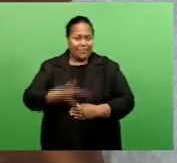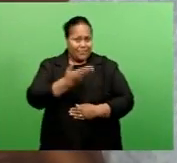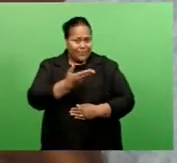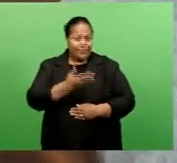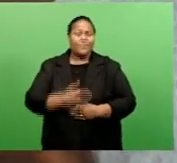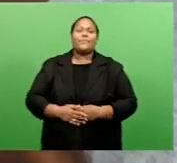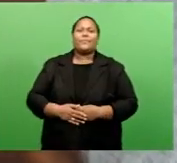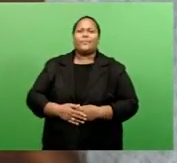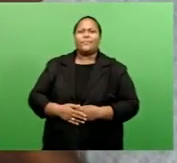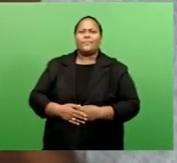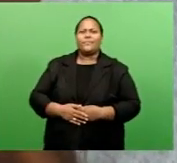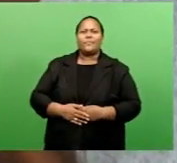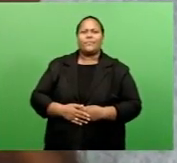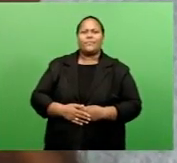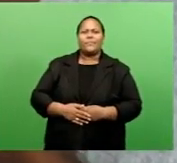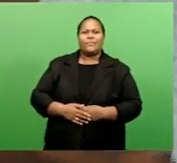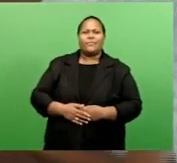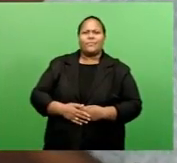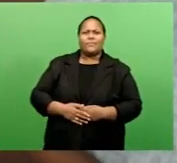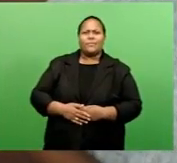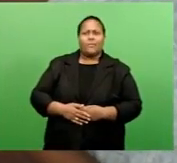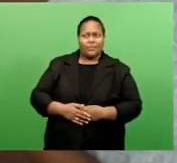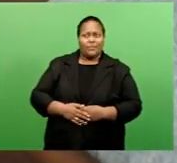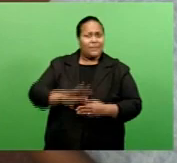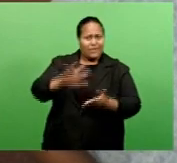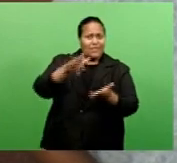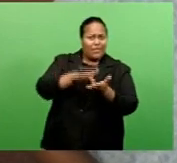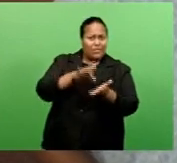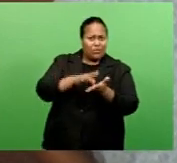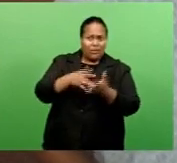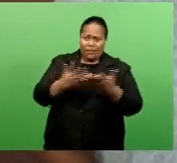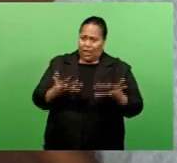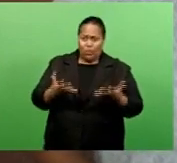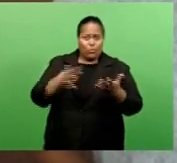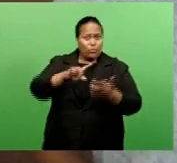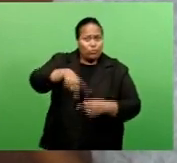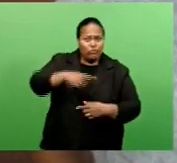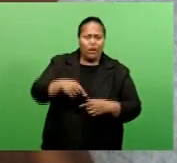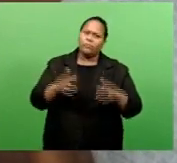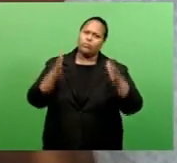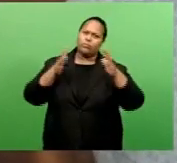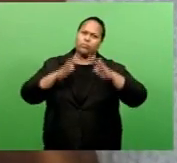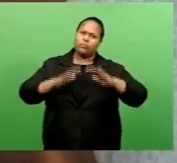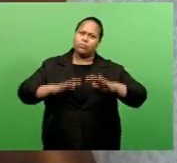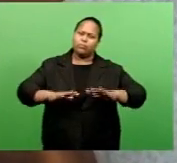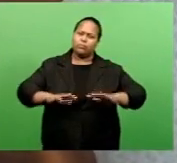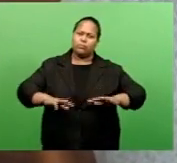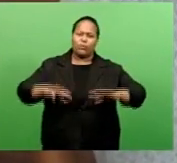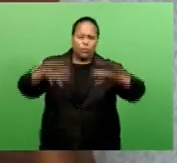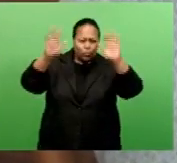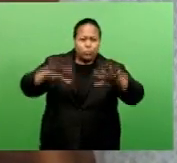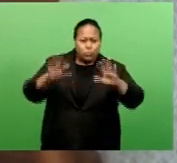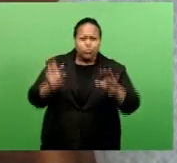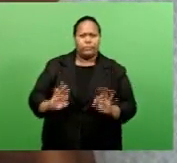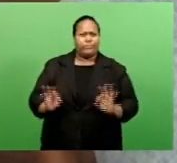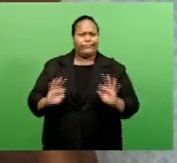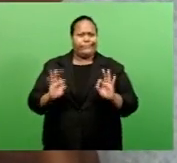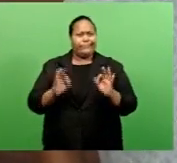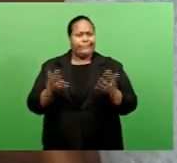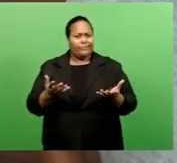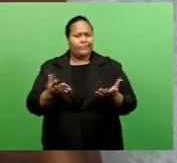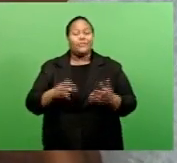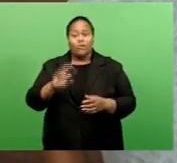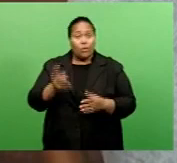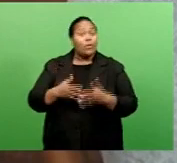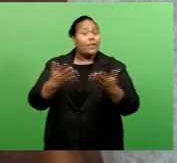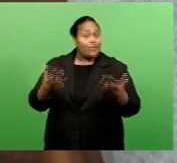Central Division, it's pretty calm. Is the worst behind us? Thank you, Felipe. So at this stage, the